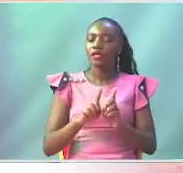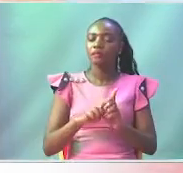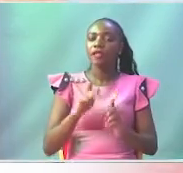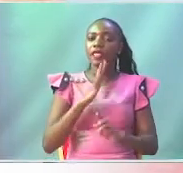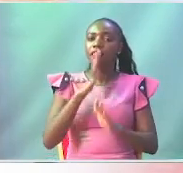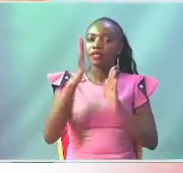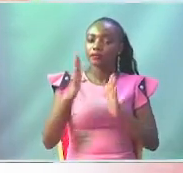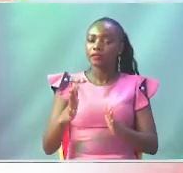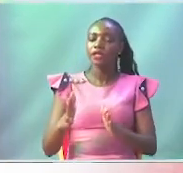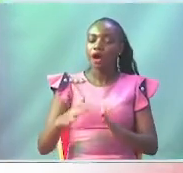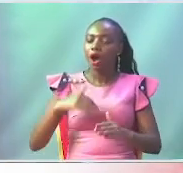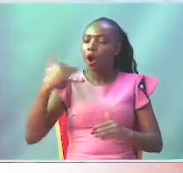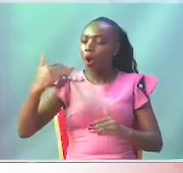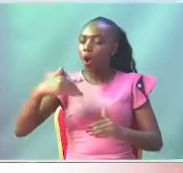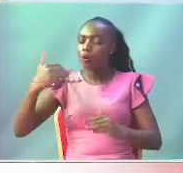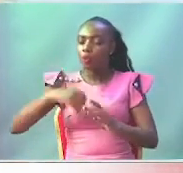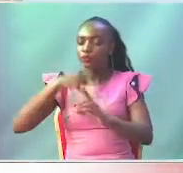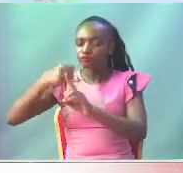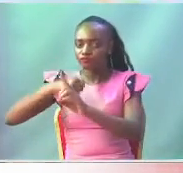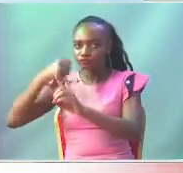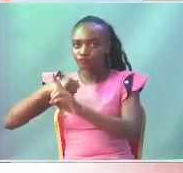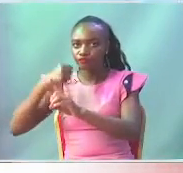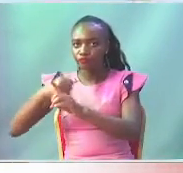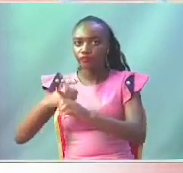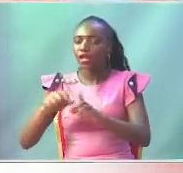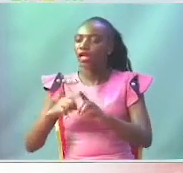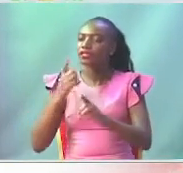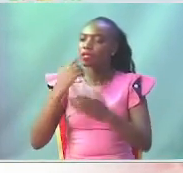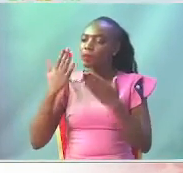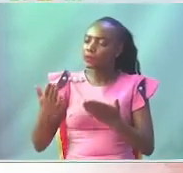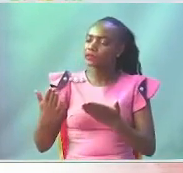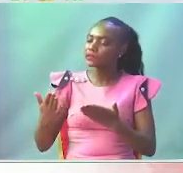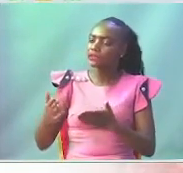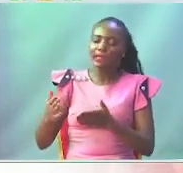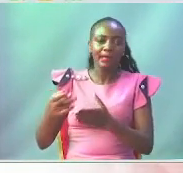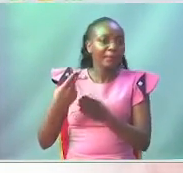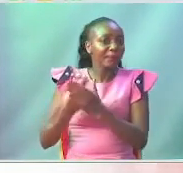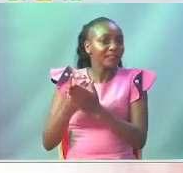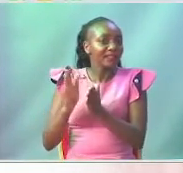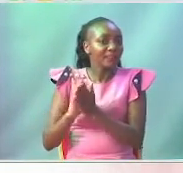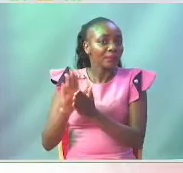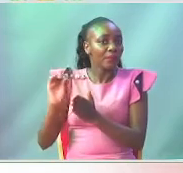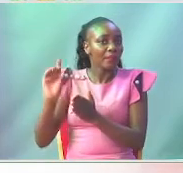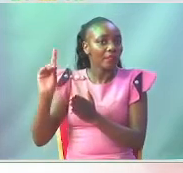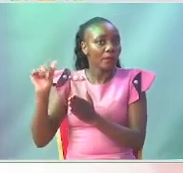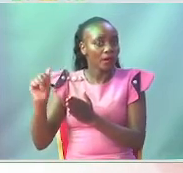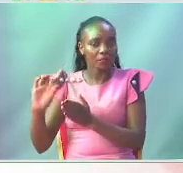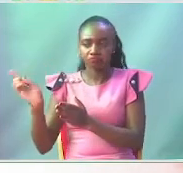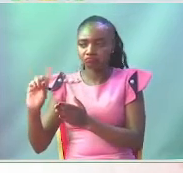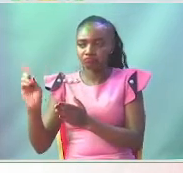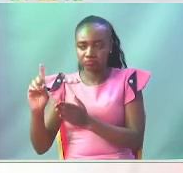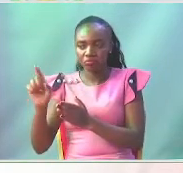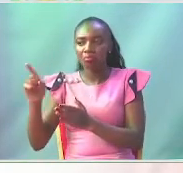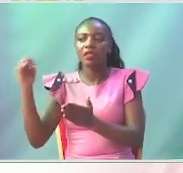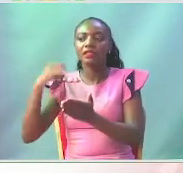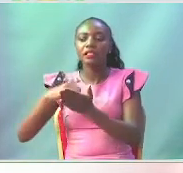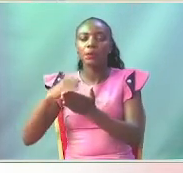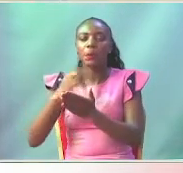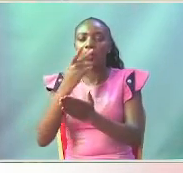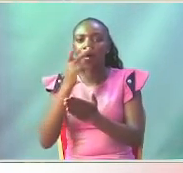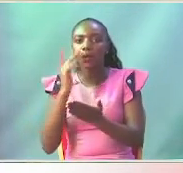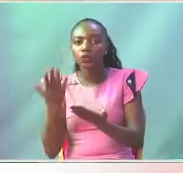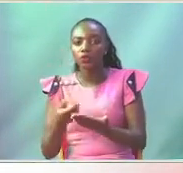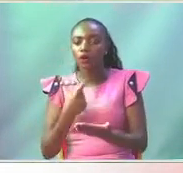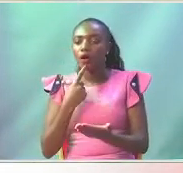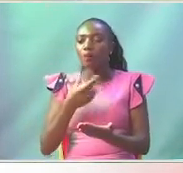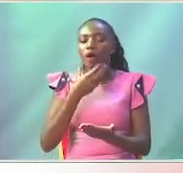also been evasive on his engagement with One Kenya Alliance, OKA, a coalition made up of Kalonzo Musyoka of Wiper Party,